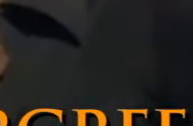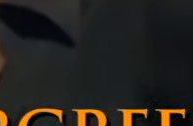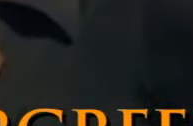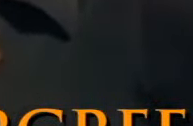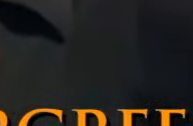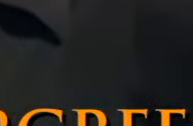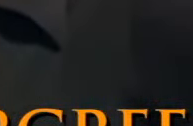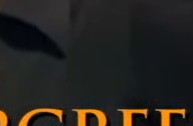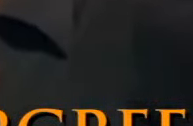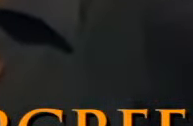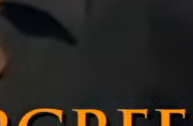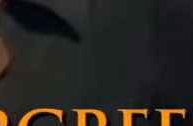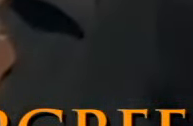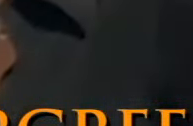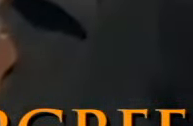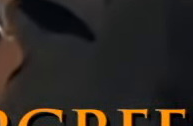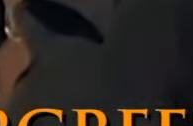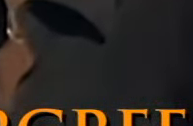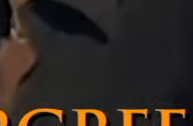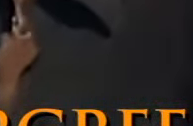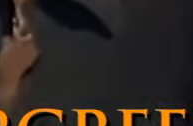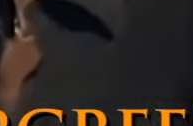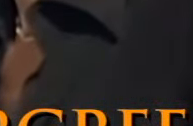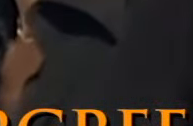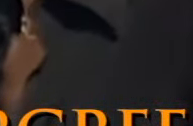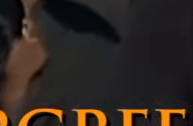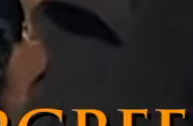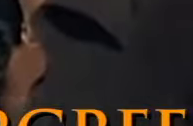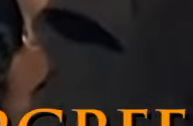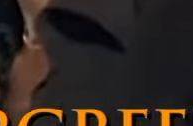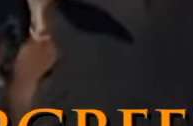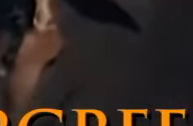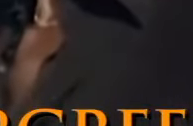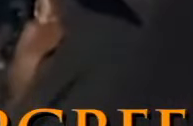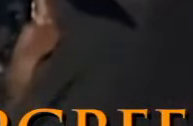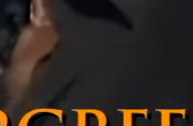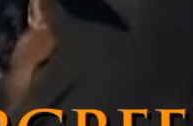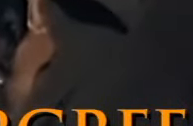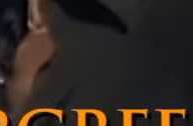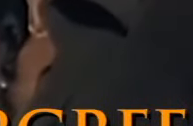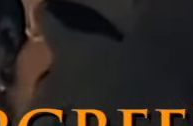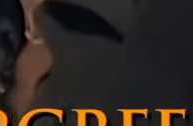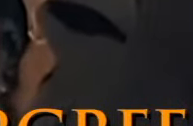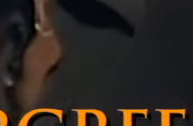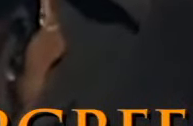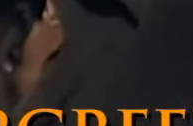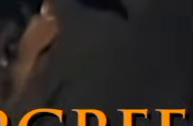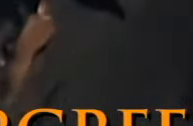too much heaven, no, no. It's much harder to go.